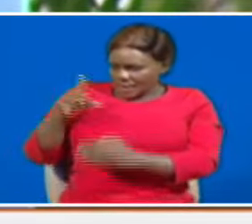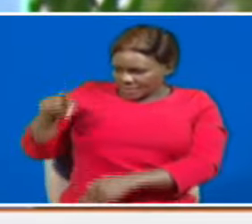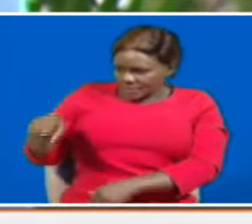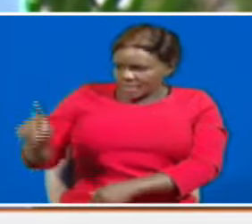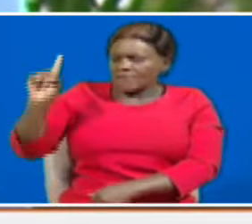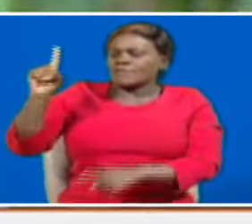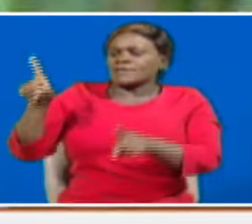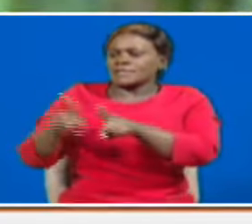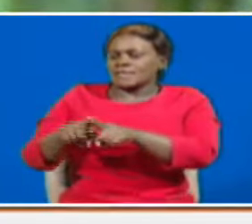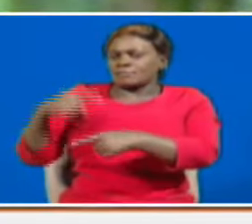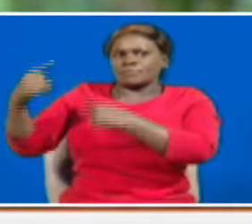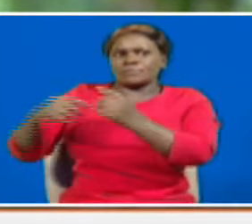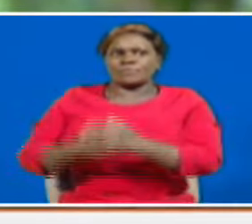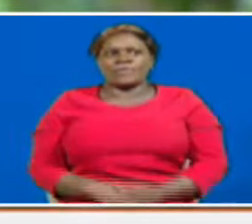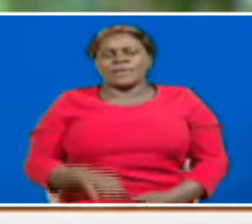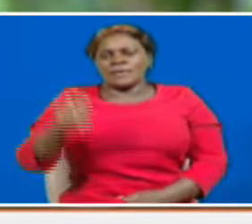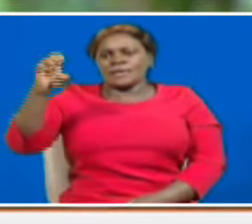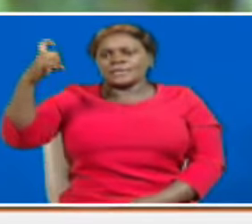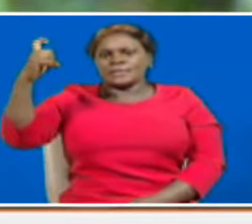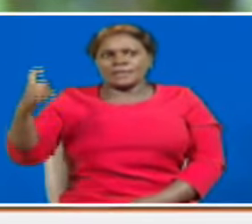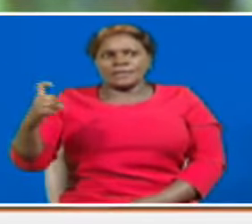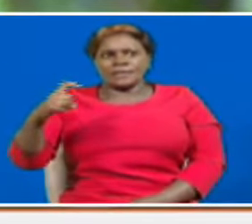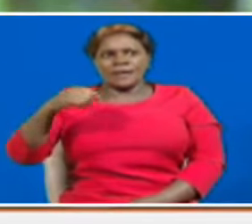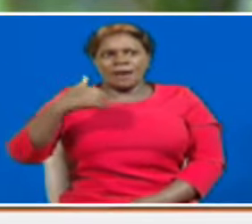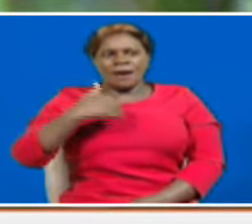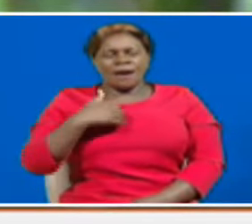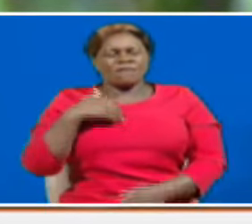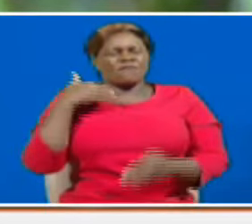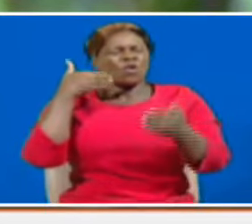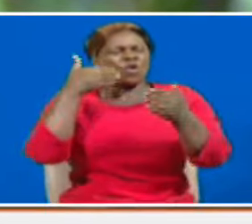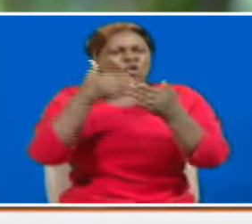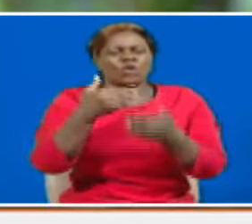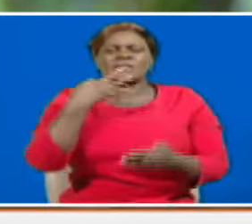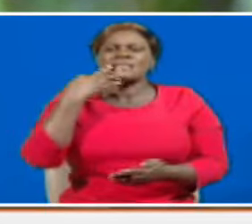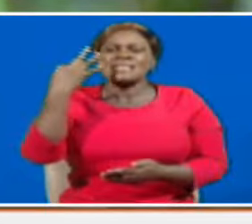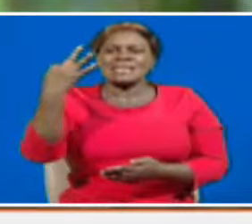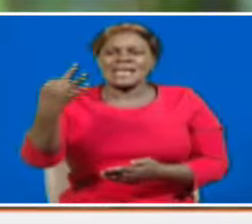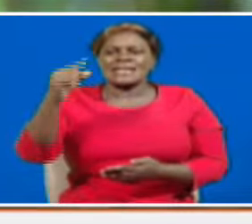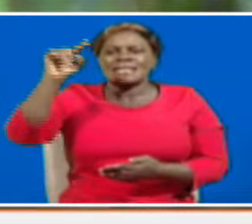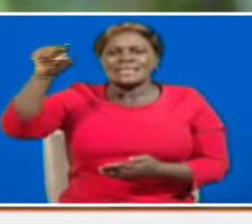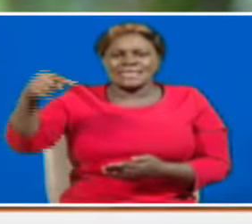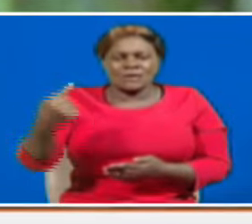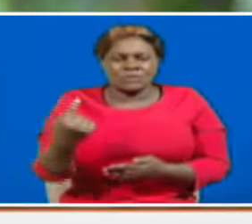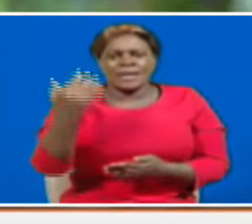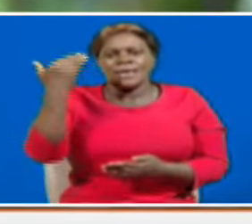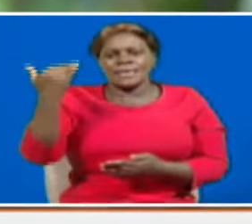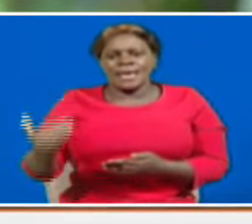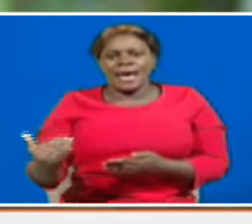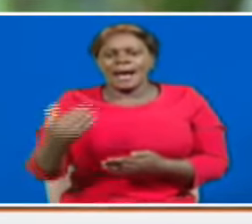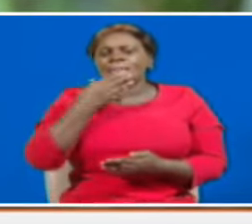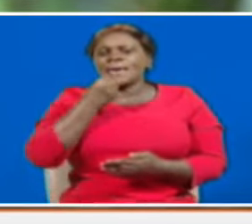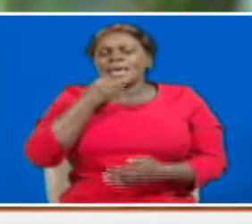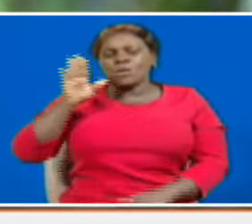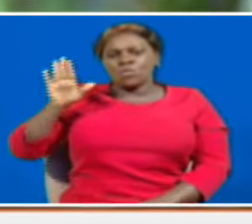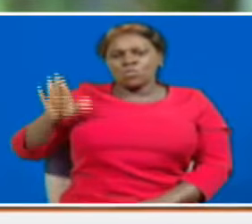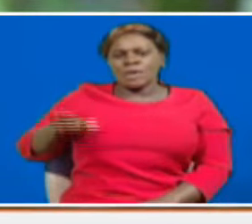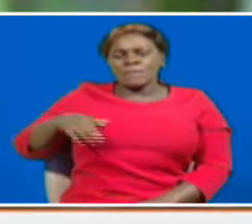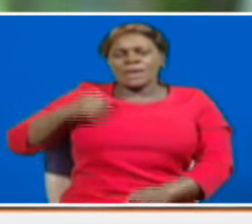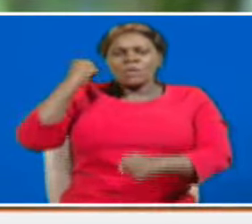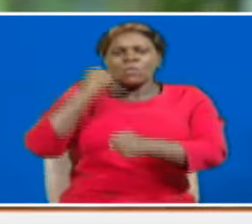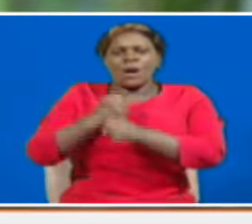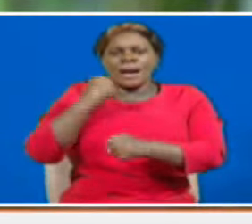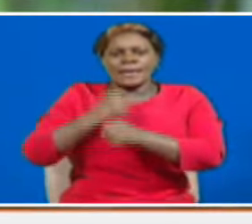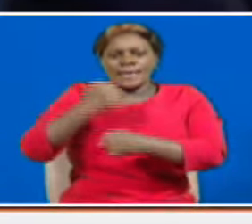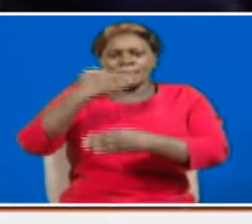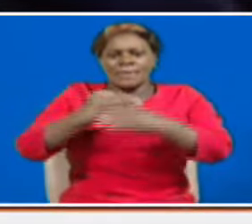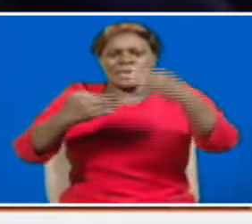na kuweza kwenda mbele. Your Excellency, we should be having close to 300,000 young men and women working at